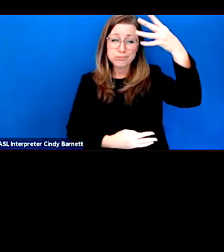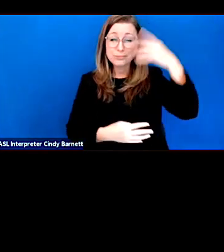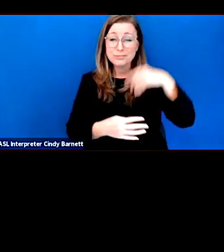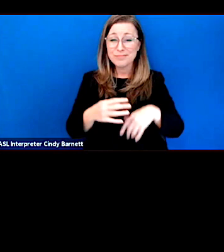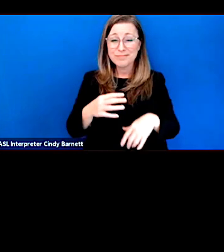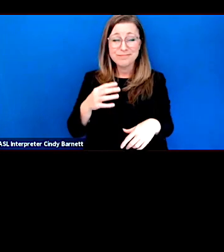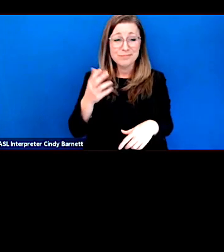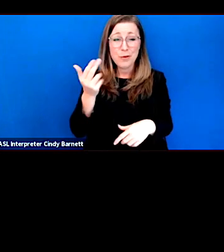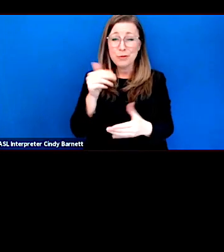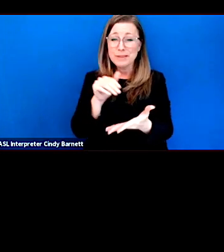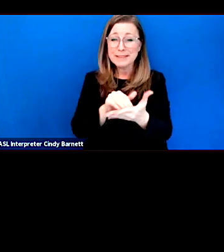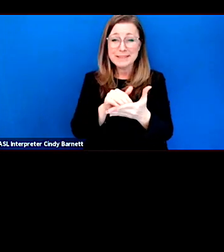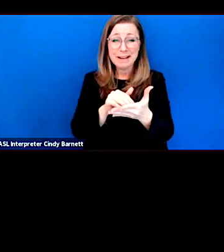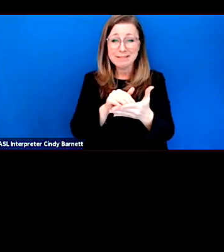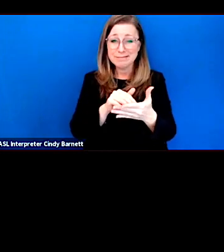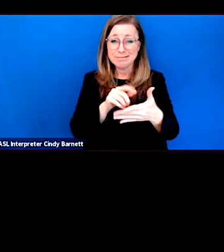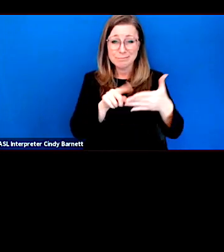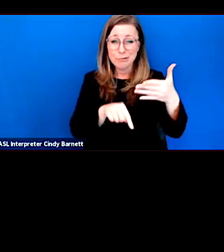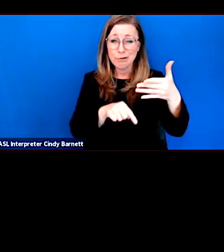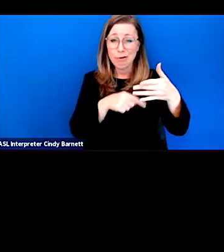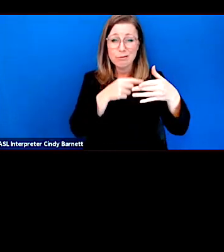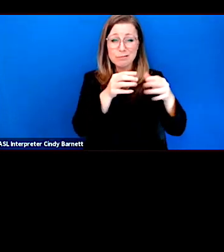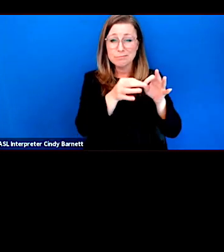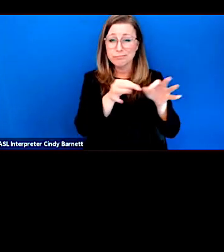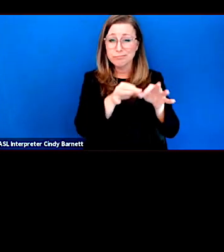as we discuss forward and backward snowballing.